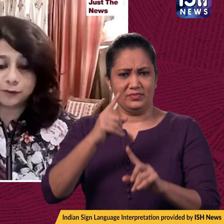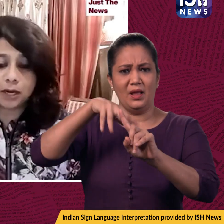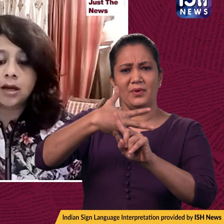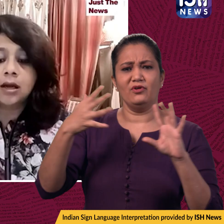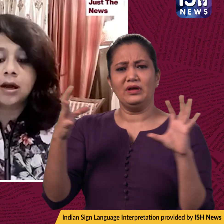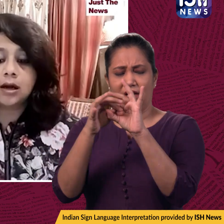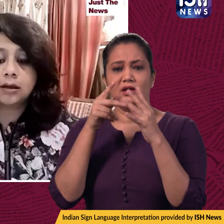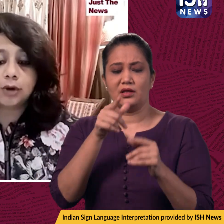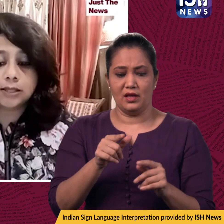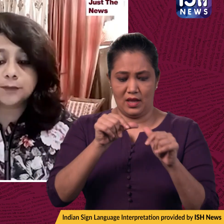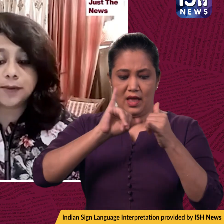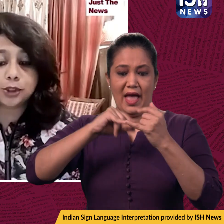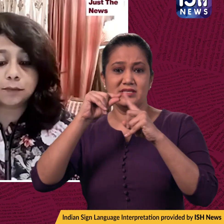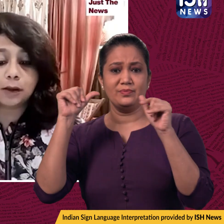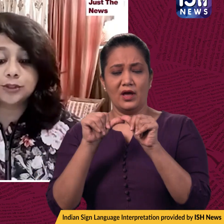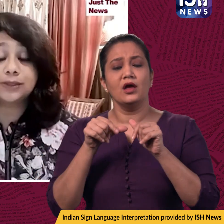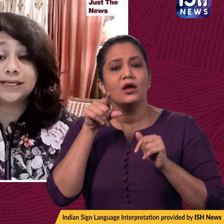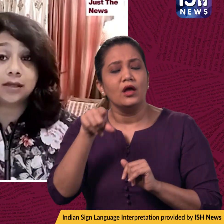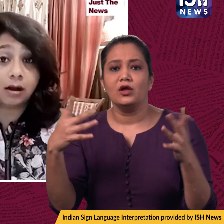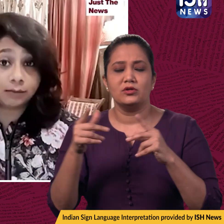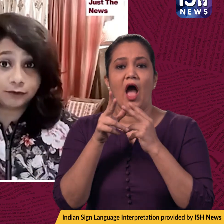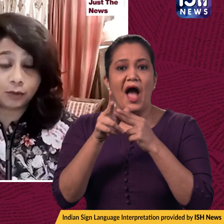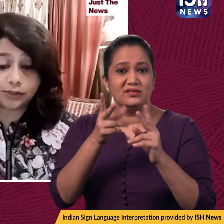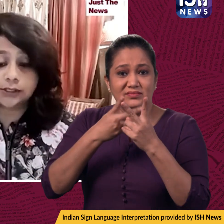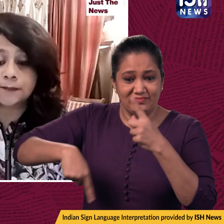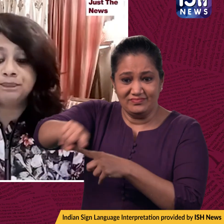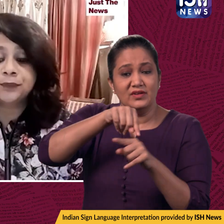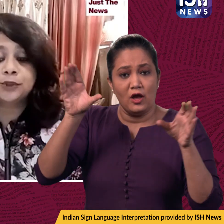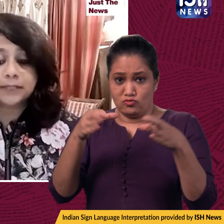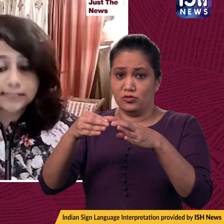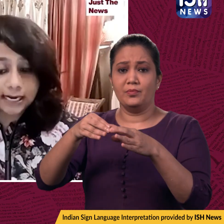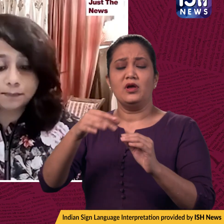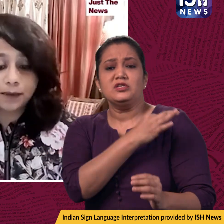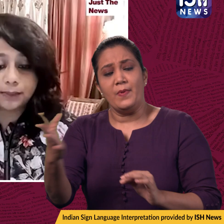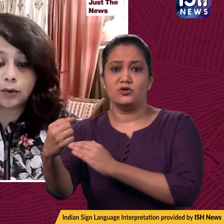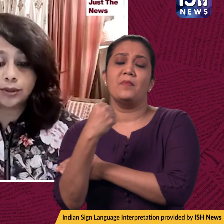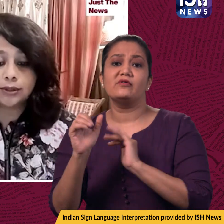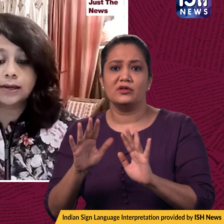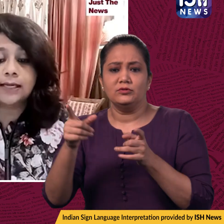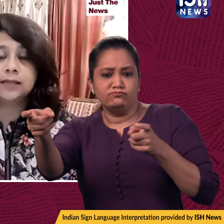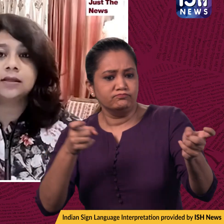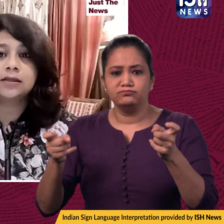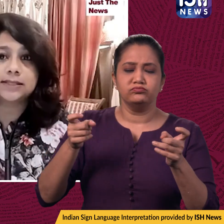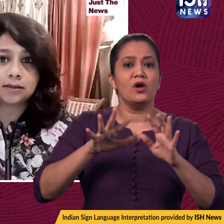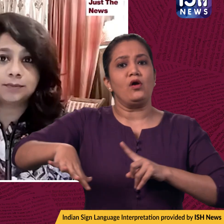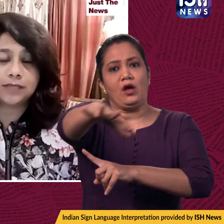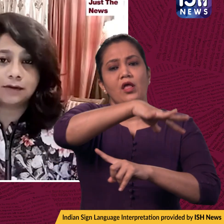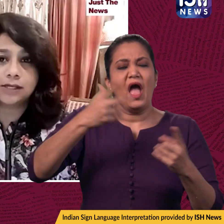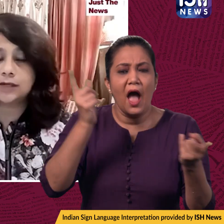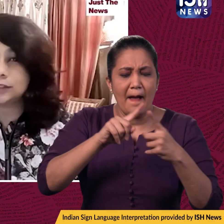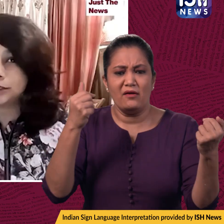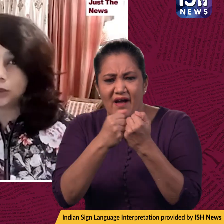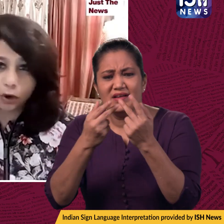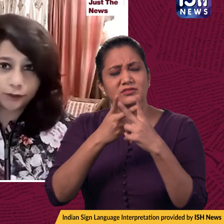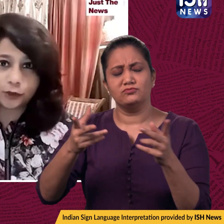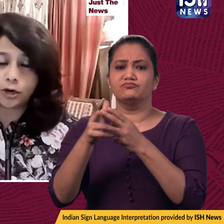context, AFSPA grants special powers to the Indian Armed Forces to maintain public order in disturbed